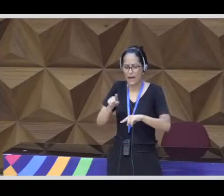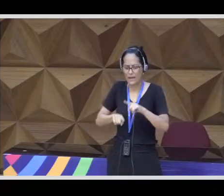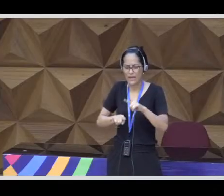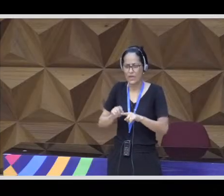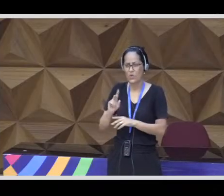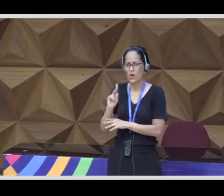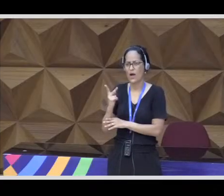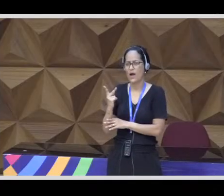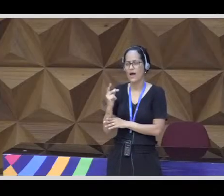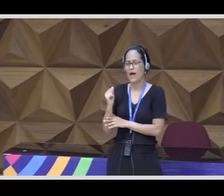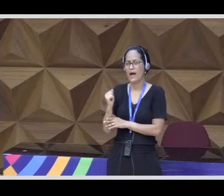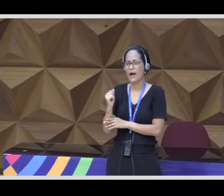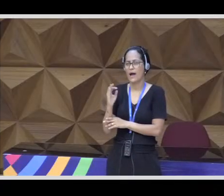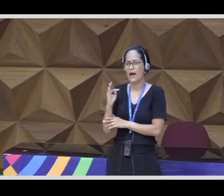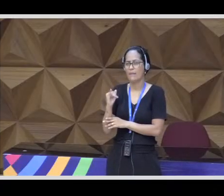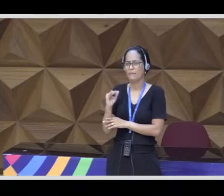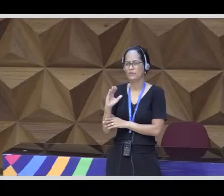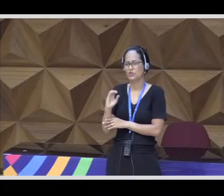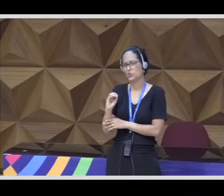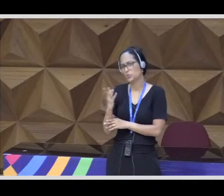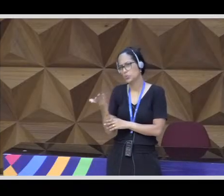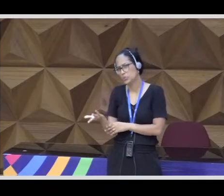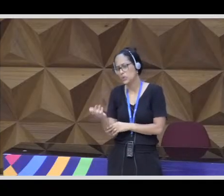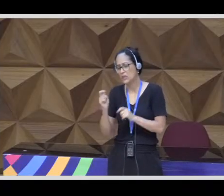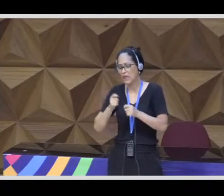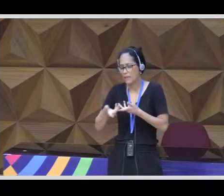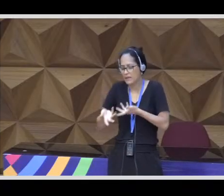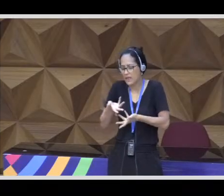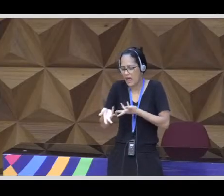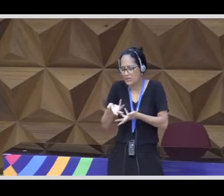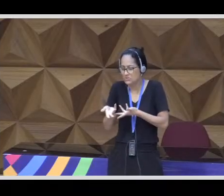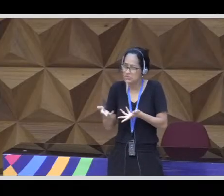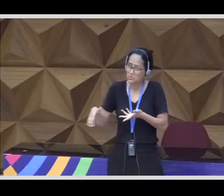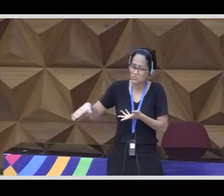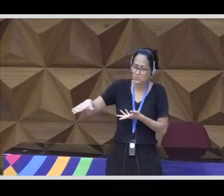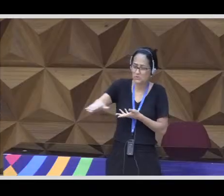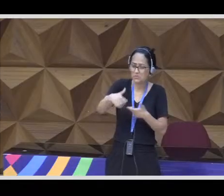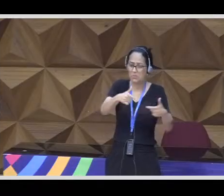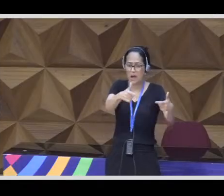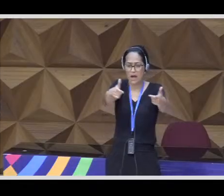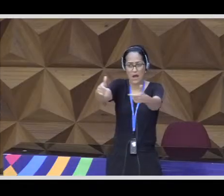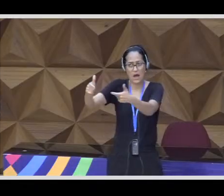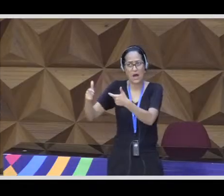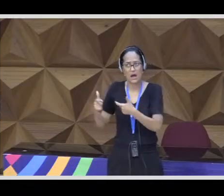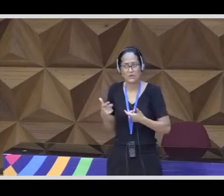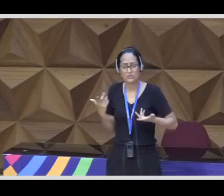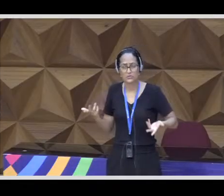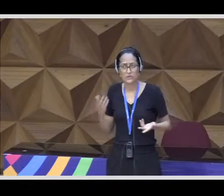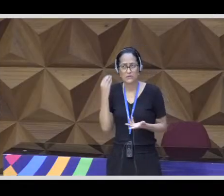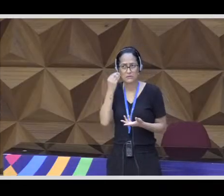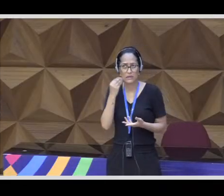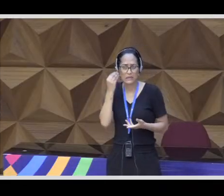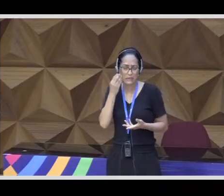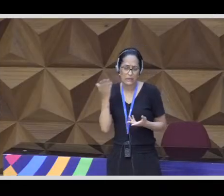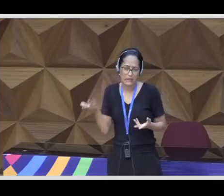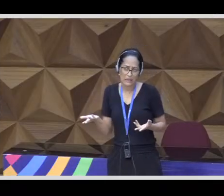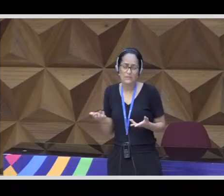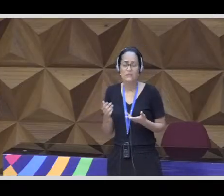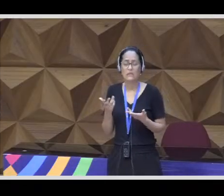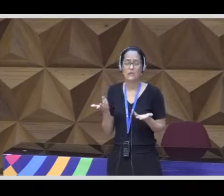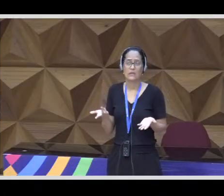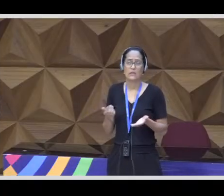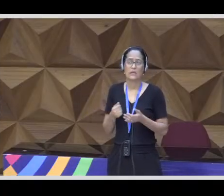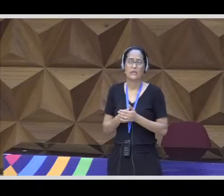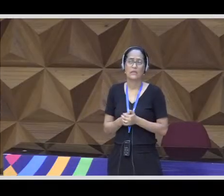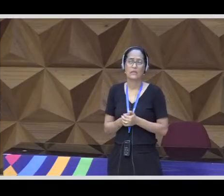aspects? And also, that also reminds me, in Universal you have such experience, like it turns a little bit, but you actually experience